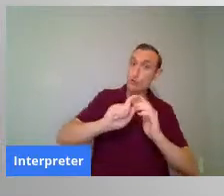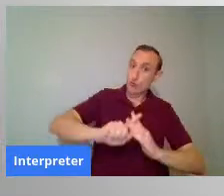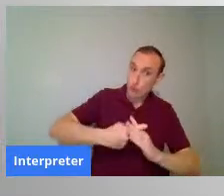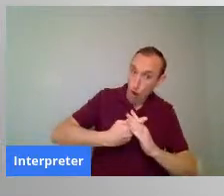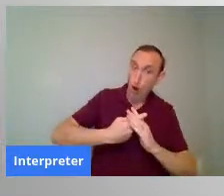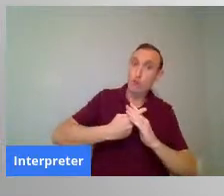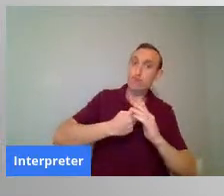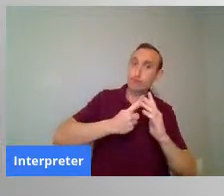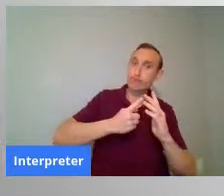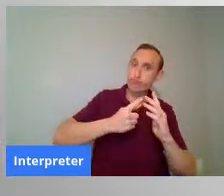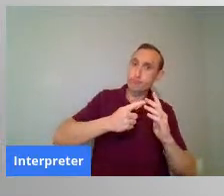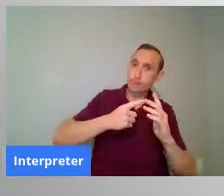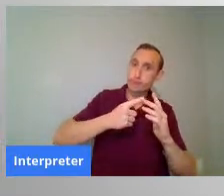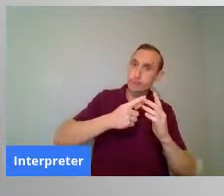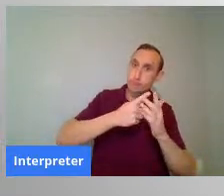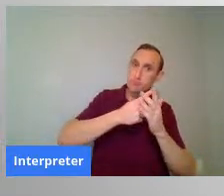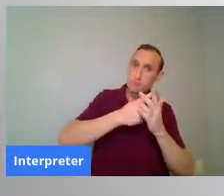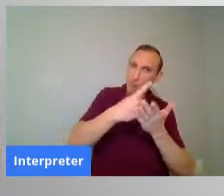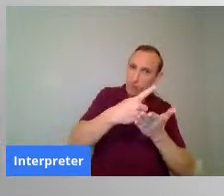that